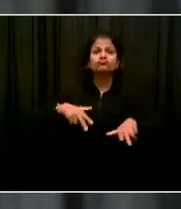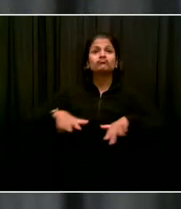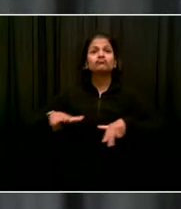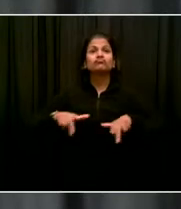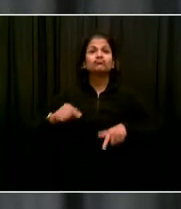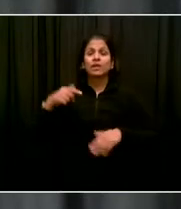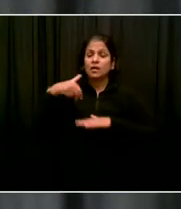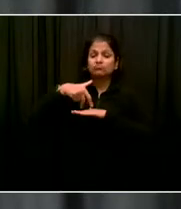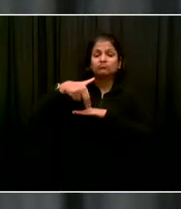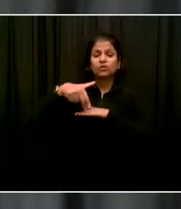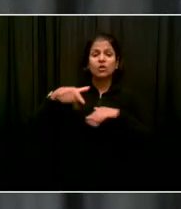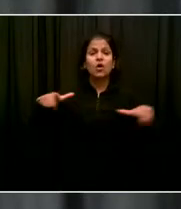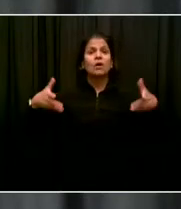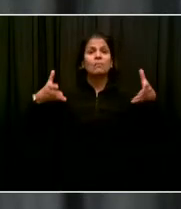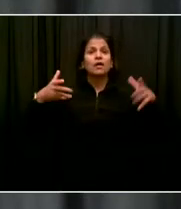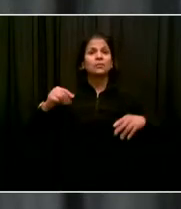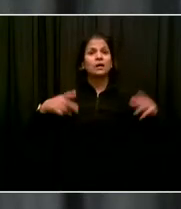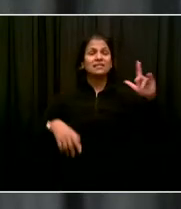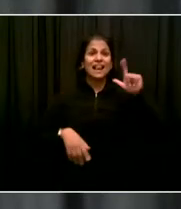team stopped